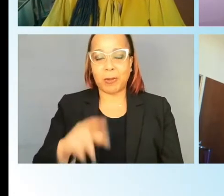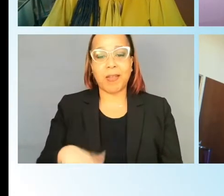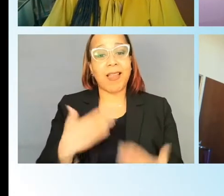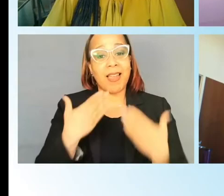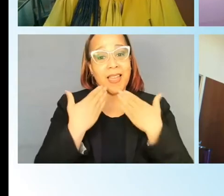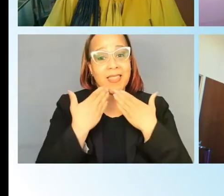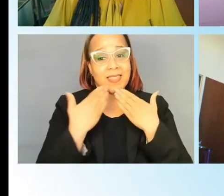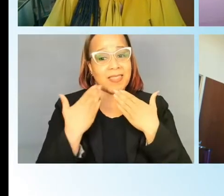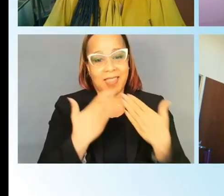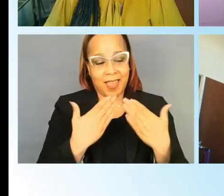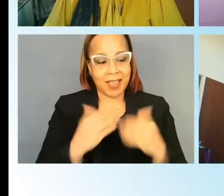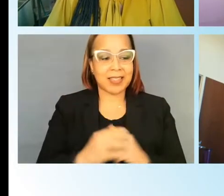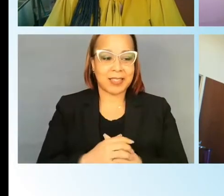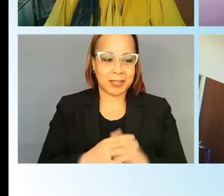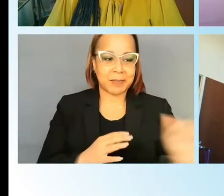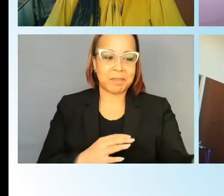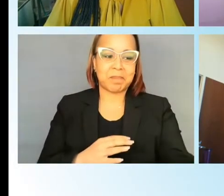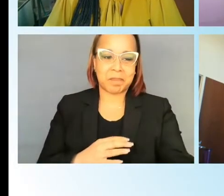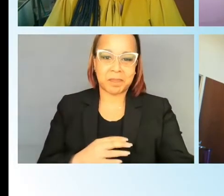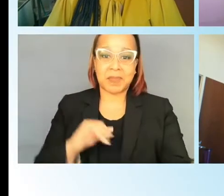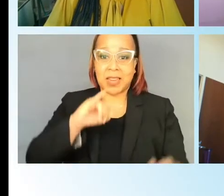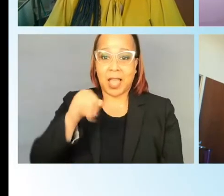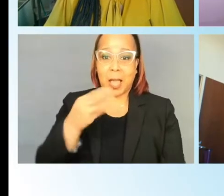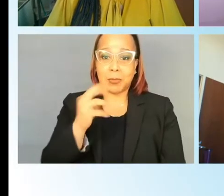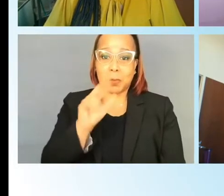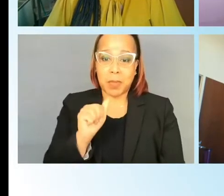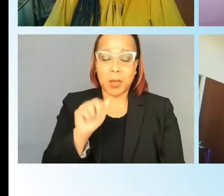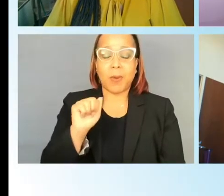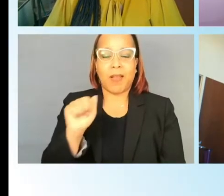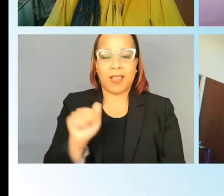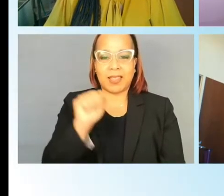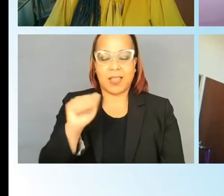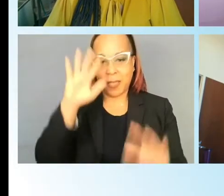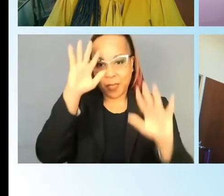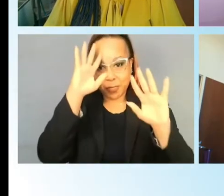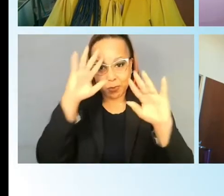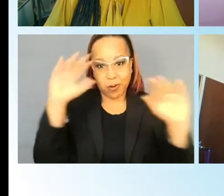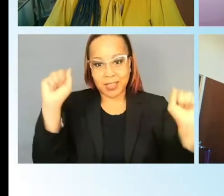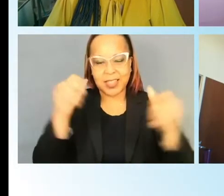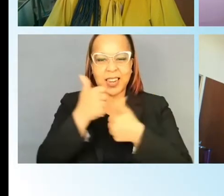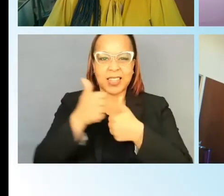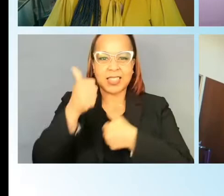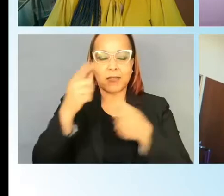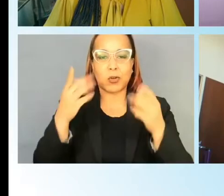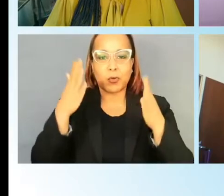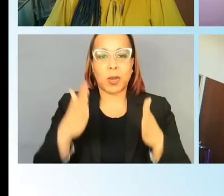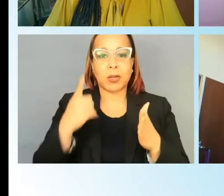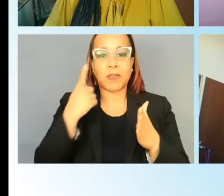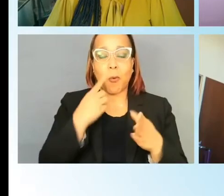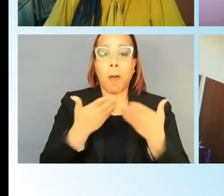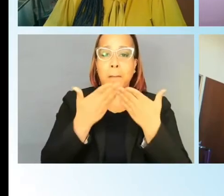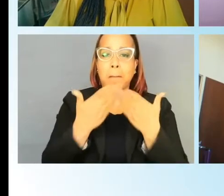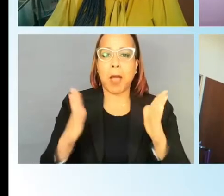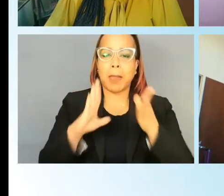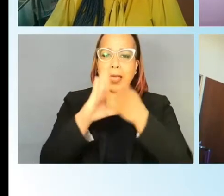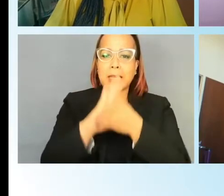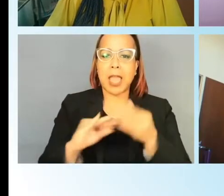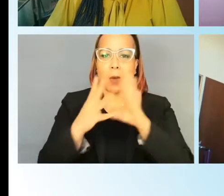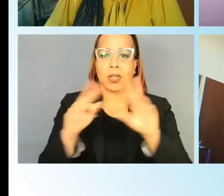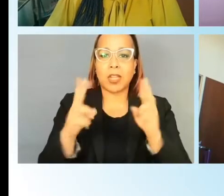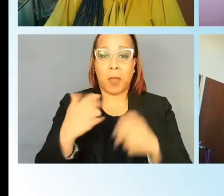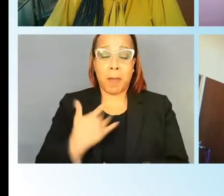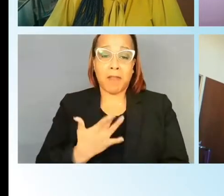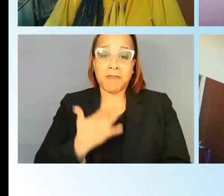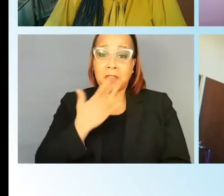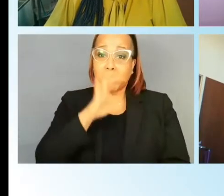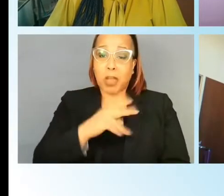Thank you. So I'm Jamira Alexander, the president and executive director of Public Narrative. My favorite Chicago memory